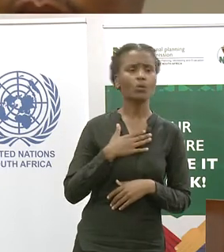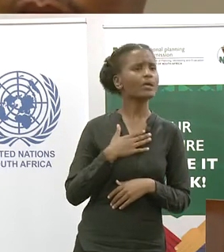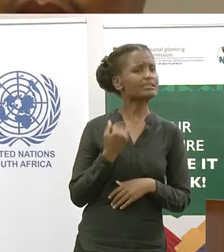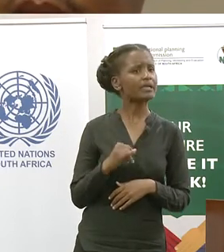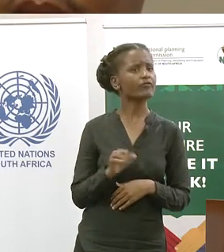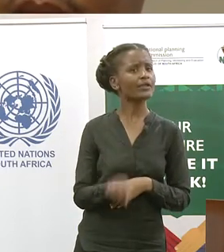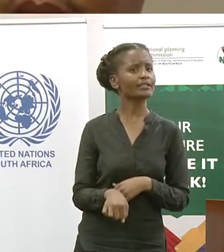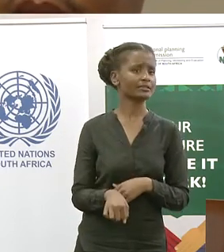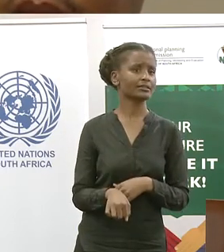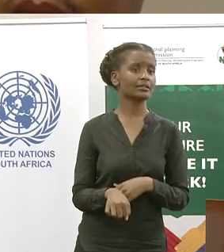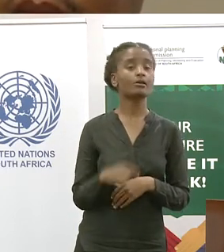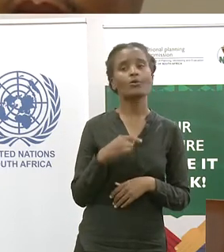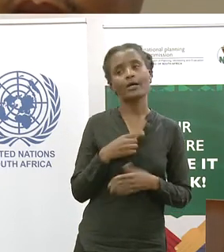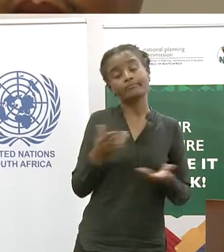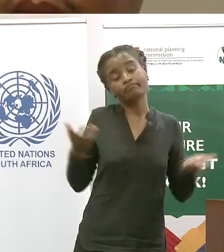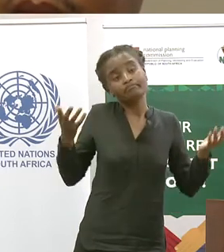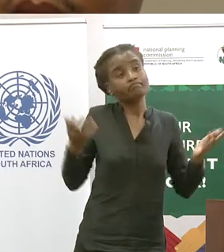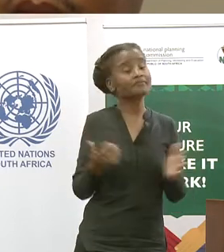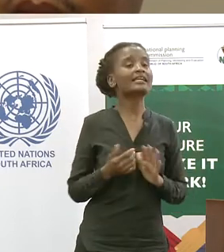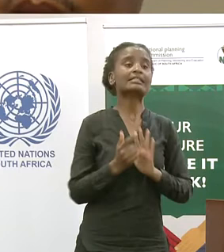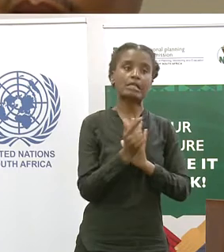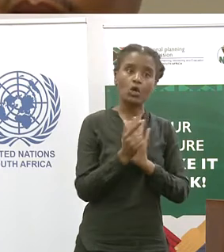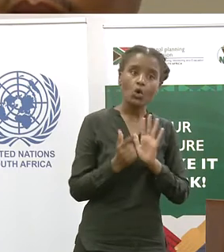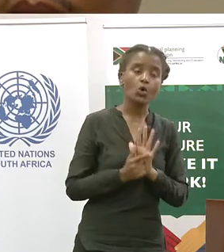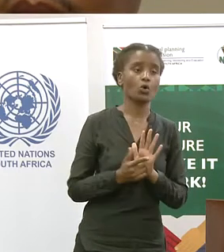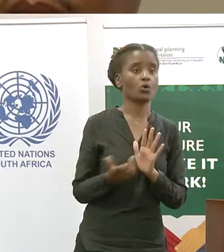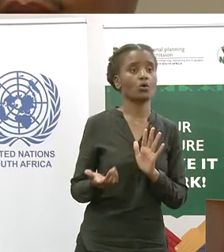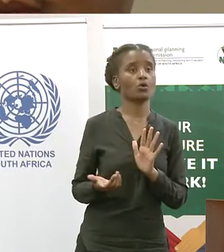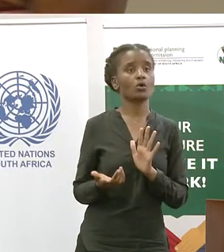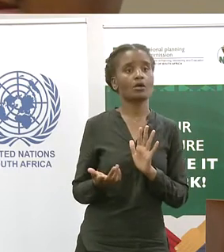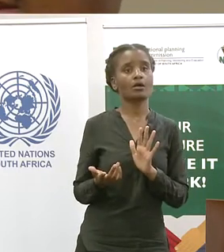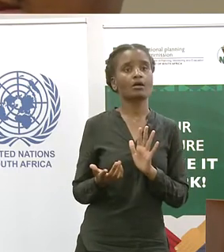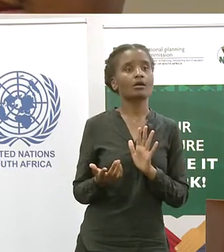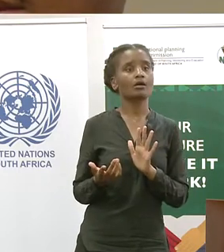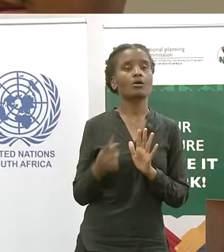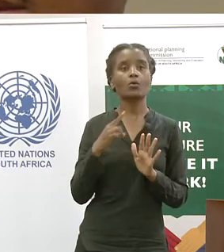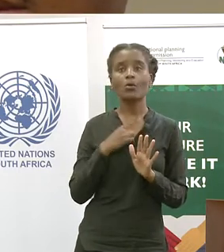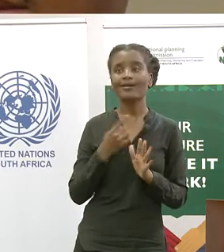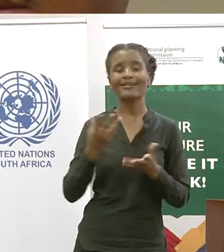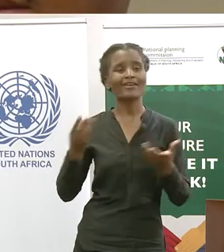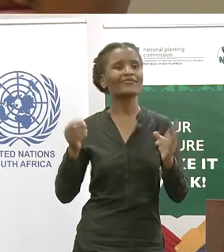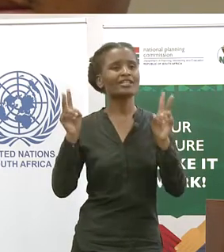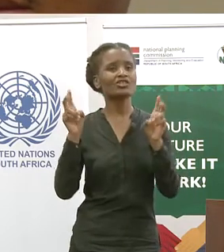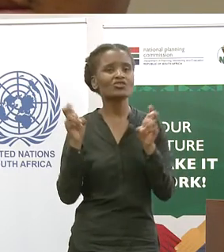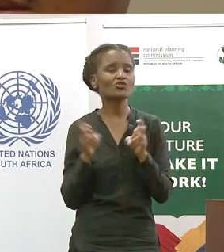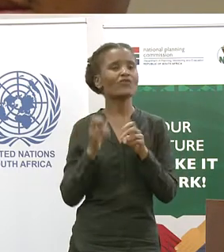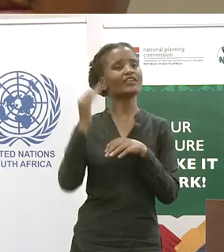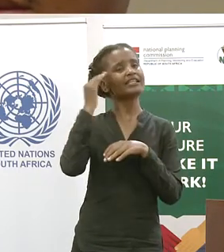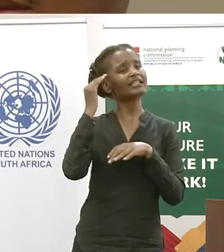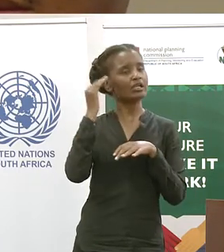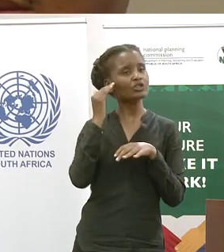Unfortunately, it's the laws of the universe, and there's something called intellectual property that people